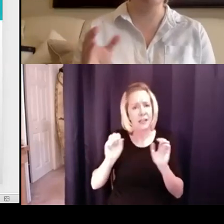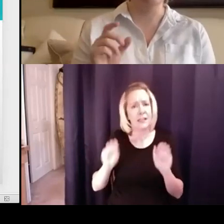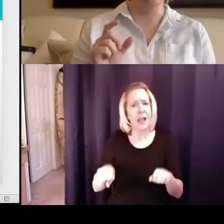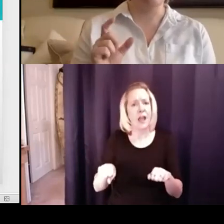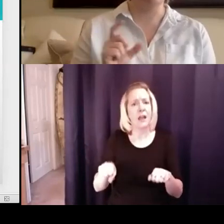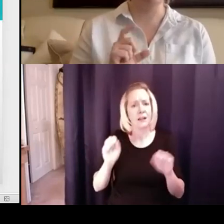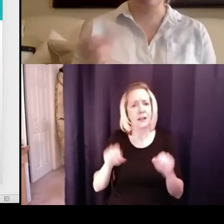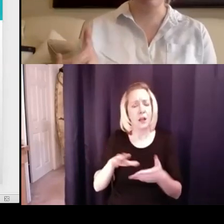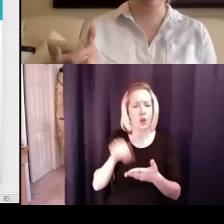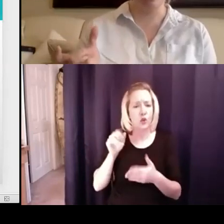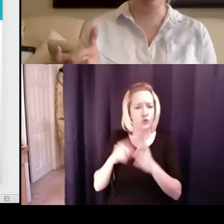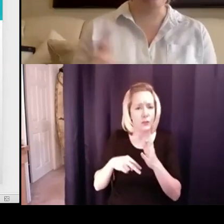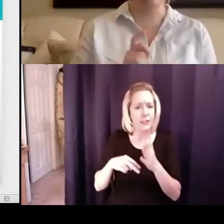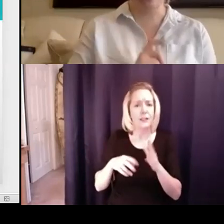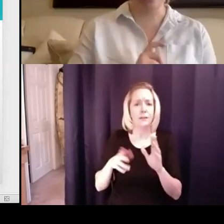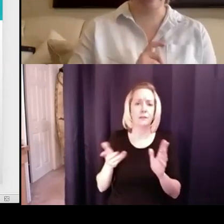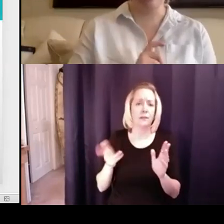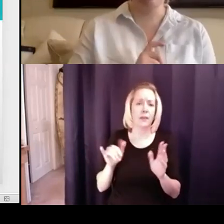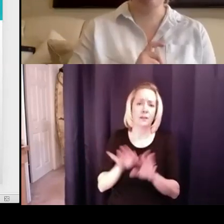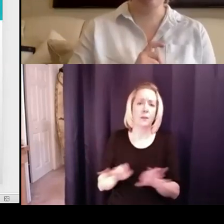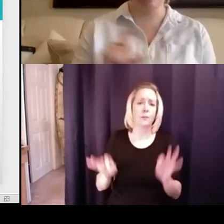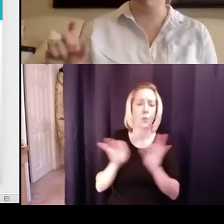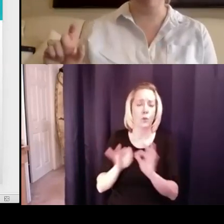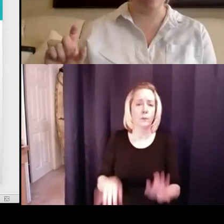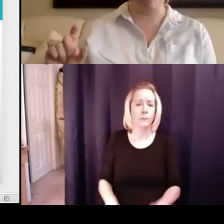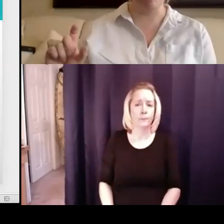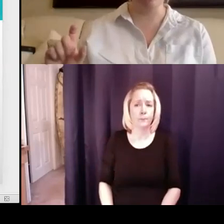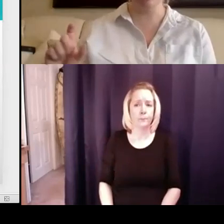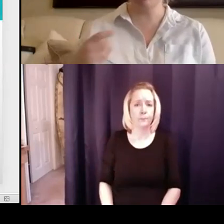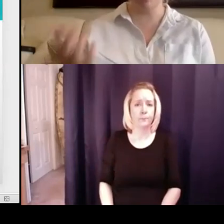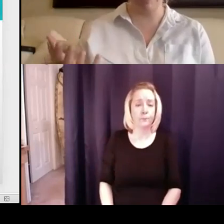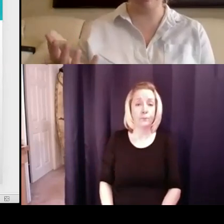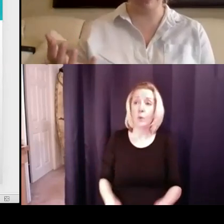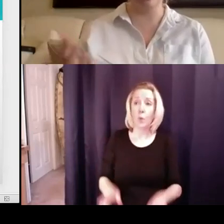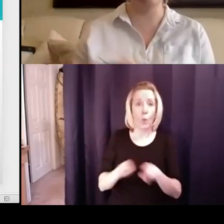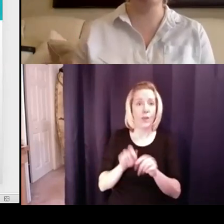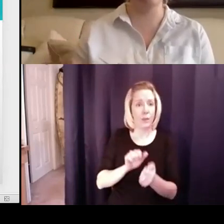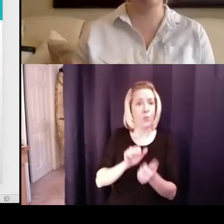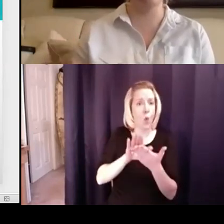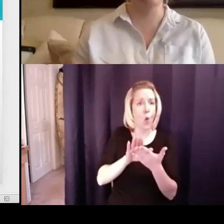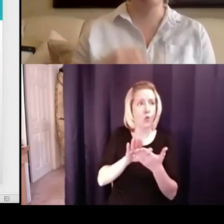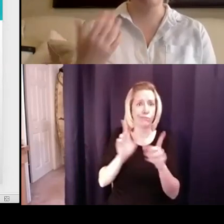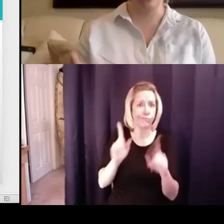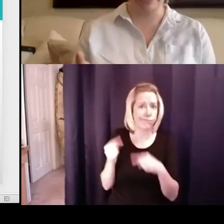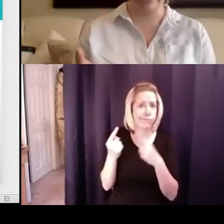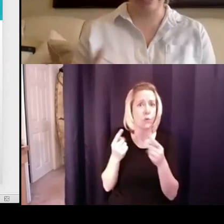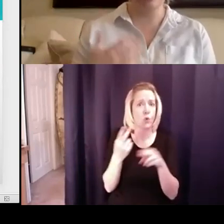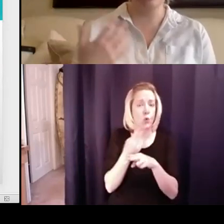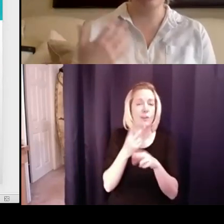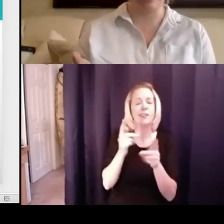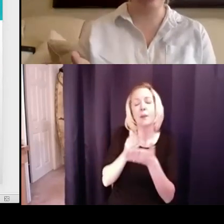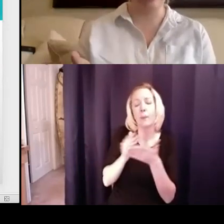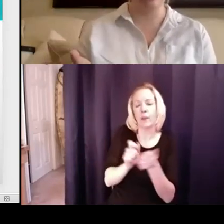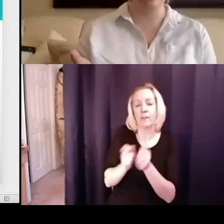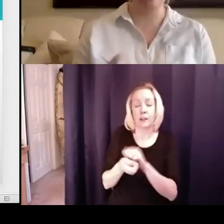CVI, being able to read and using some of the same approaches, but with modifications. So learning letters